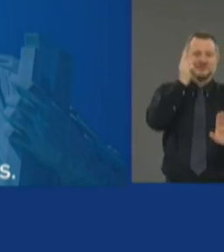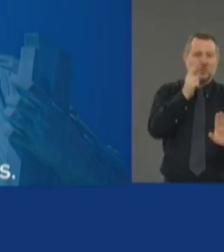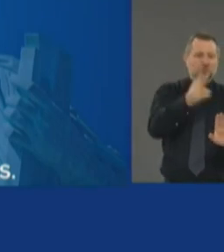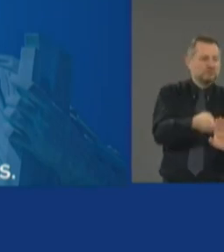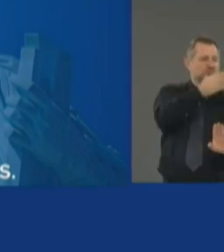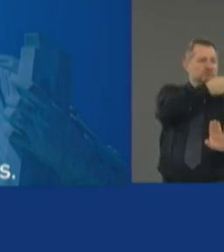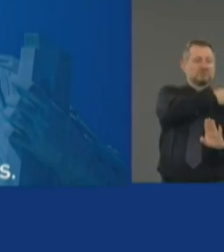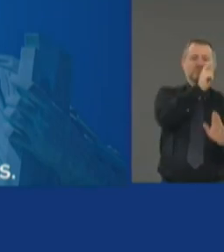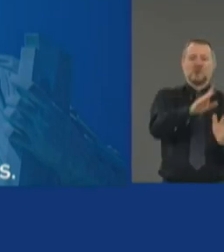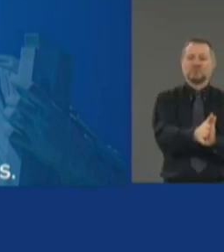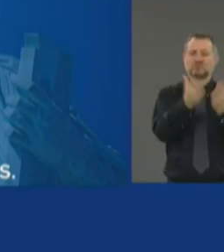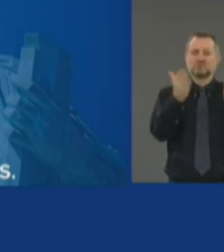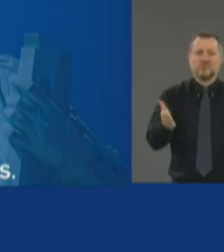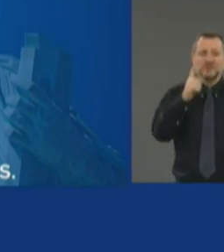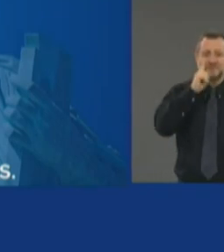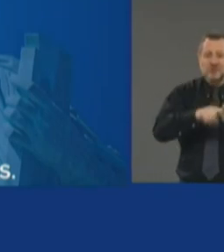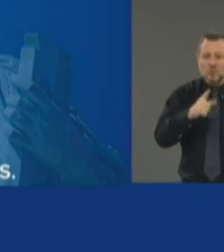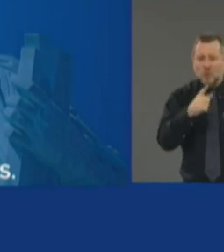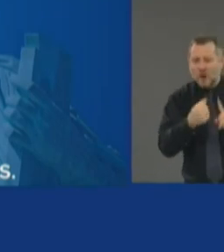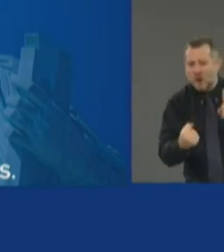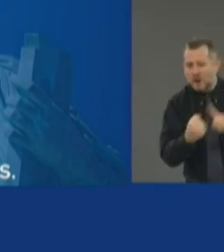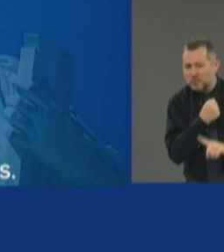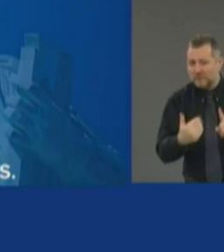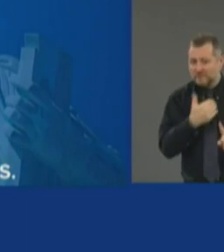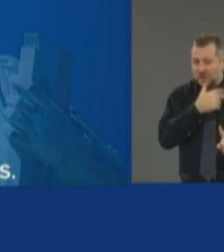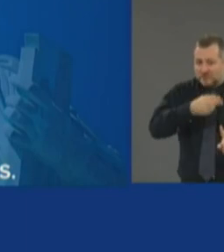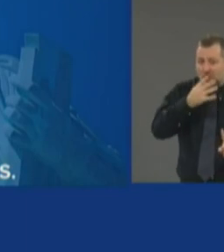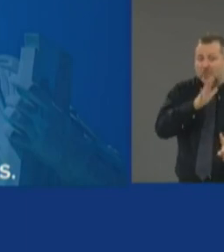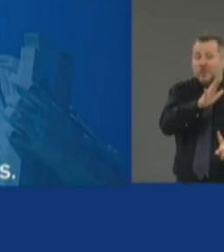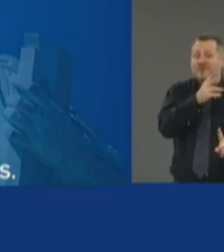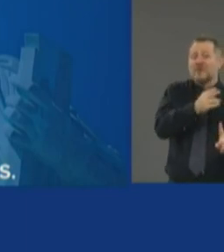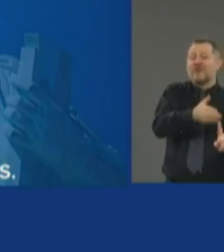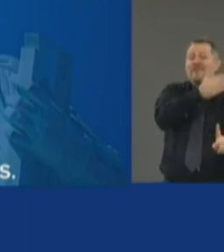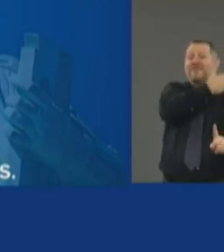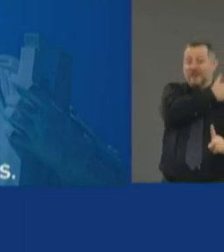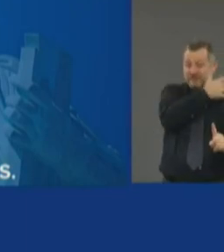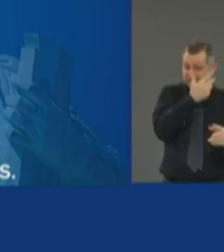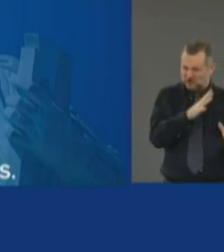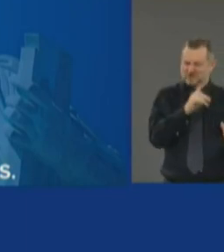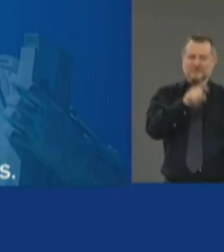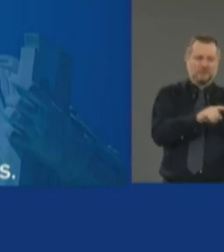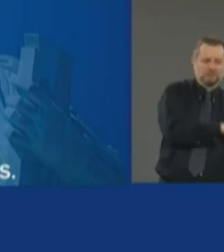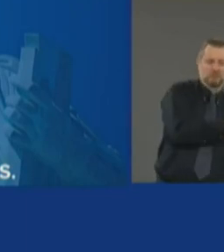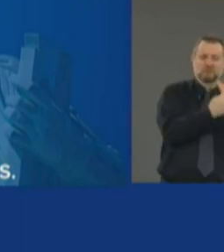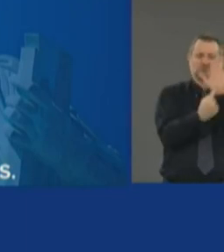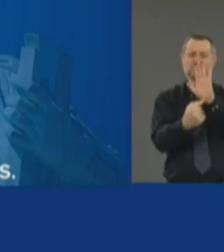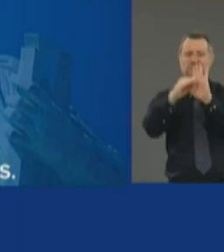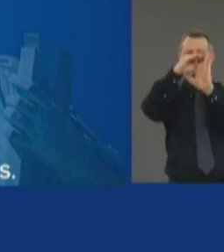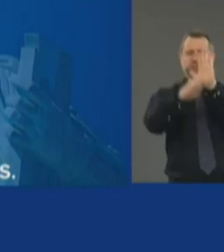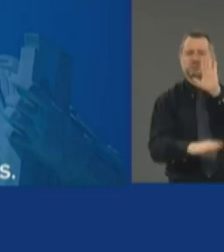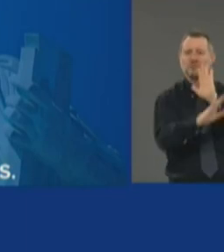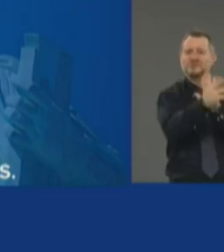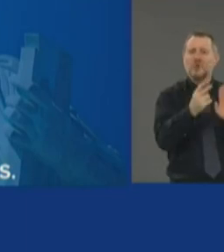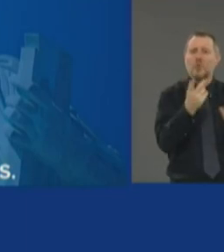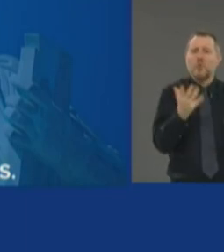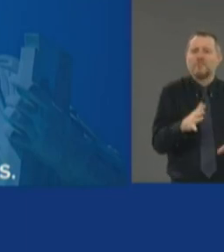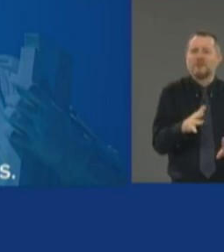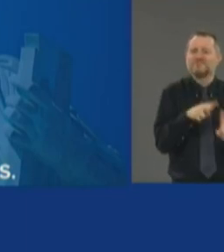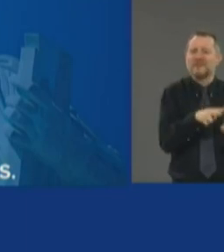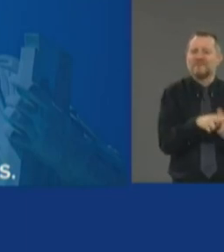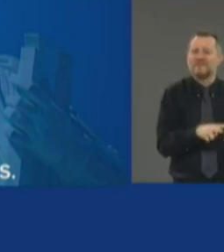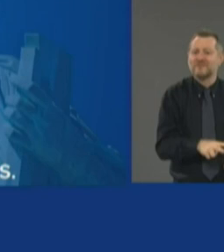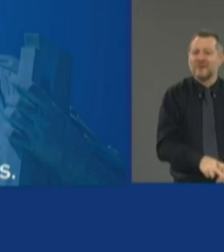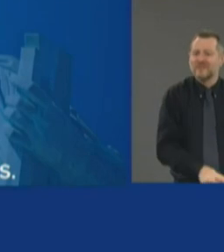for abuse, their prior disciplinary record is relevant. And by the way, it's relevant one way or the